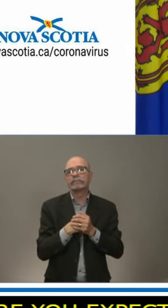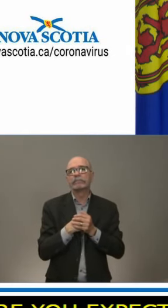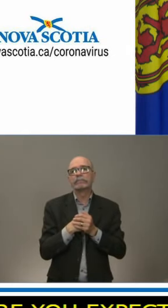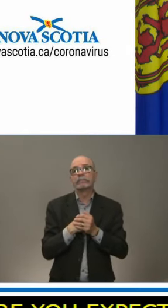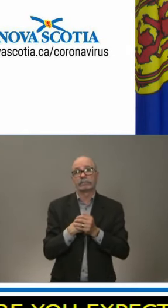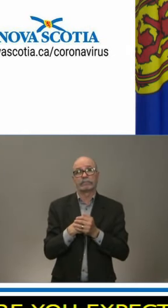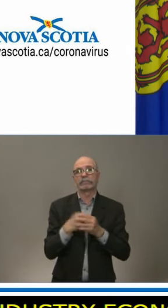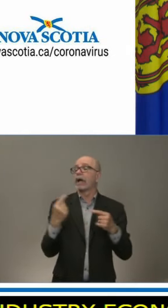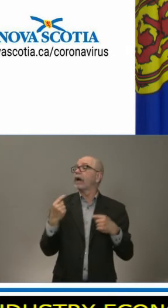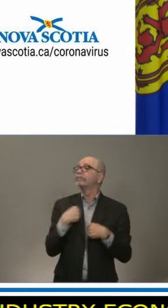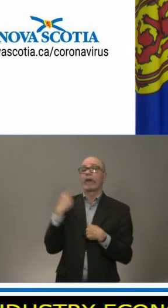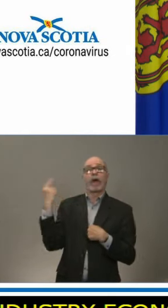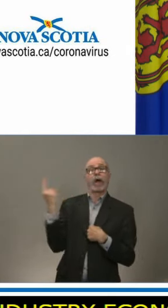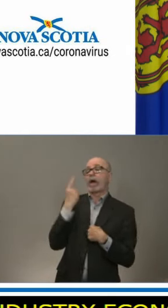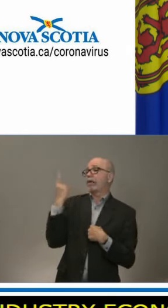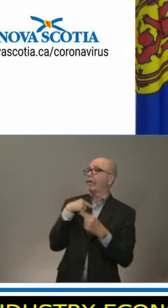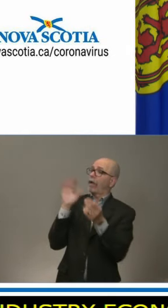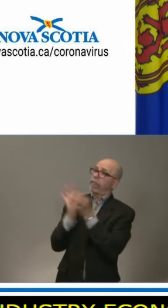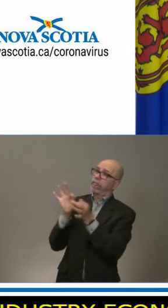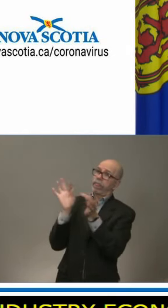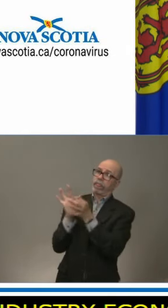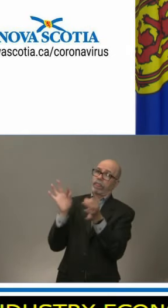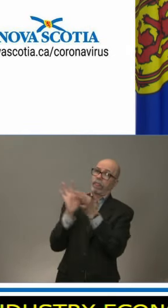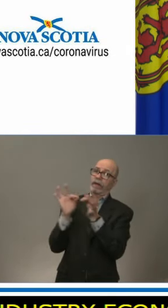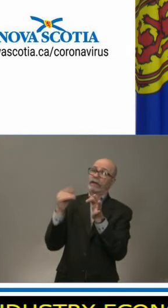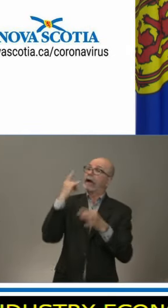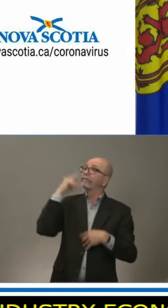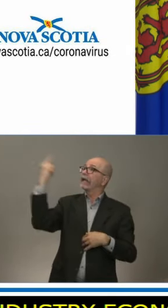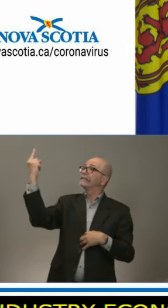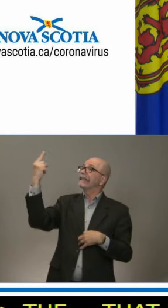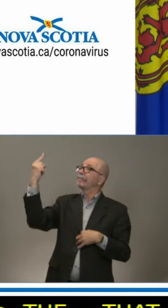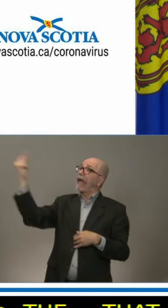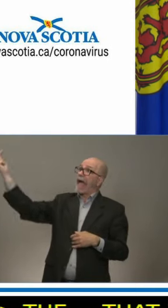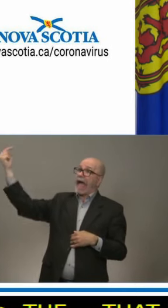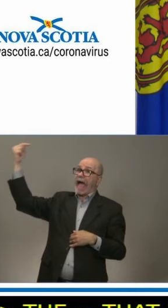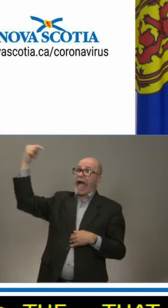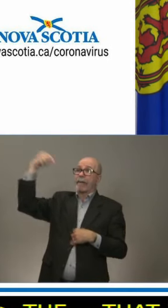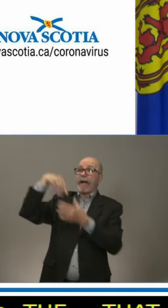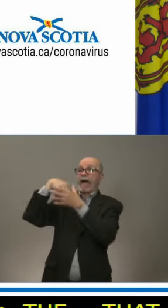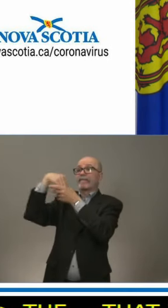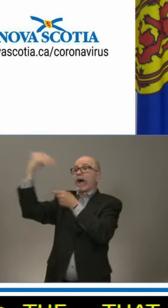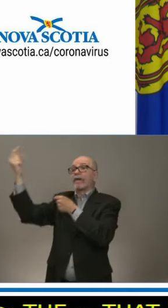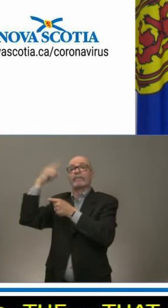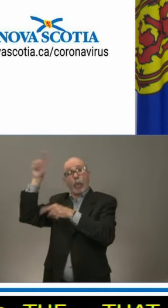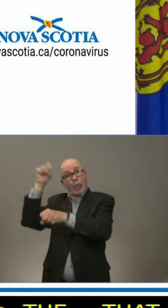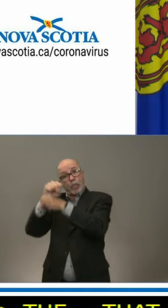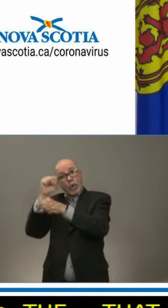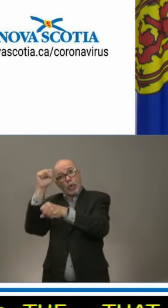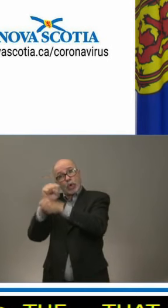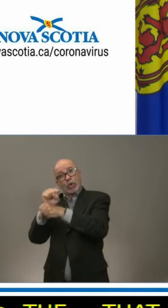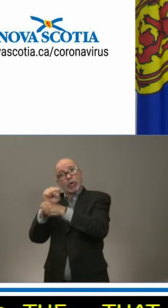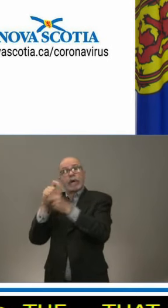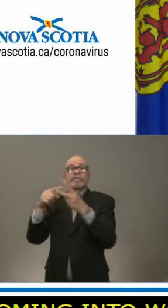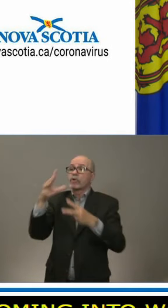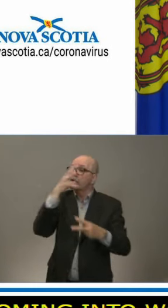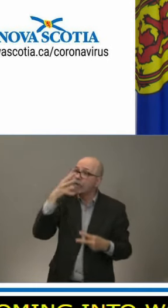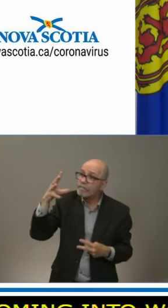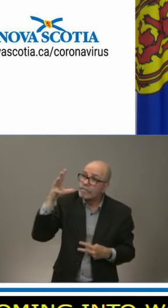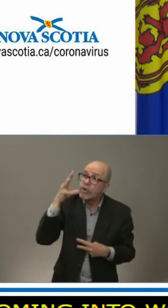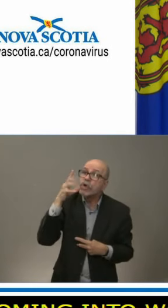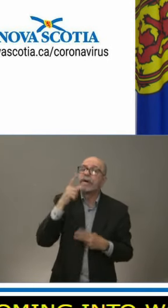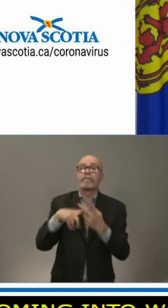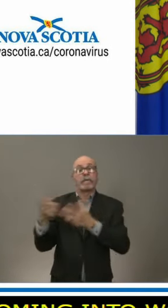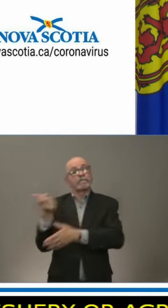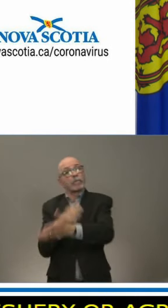province, in whether it was in fishery or agriculture. That's one of the things you may have heard the national government has been talking about, temporary